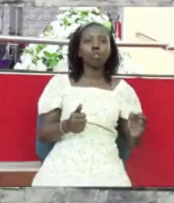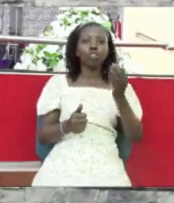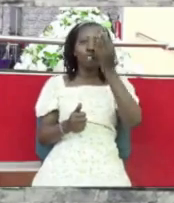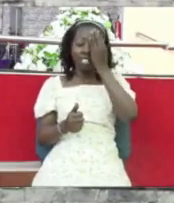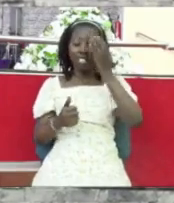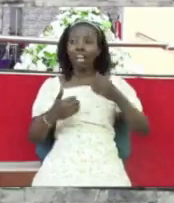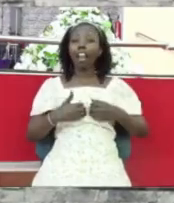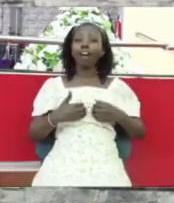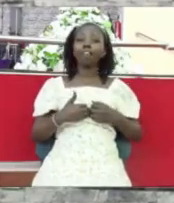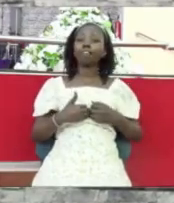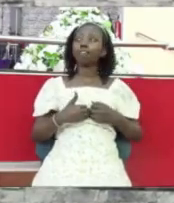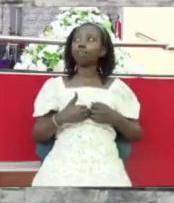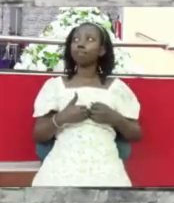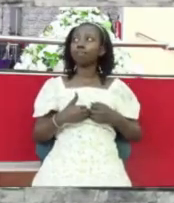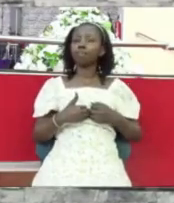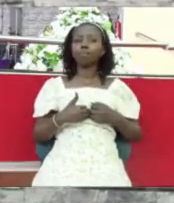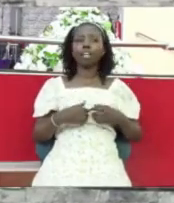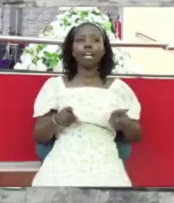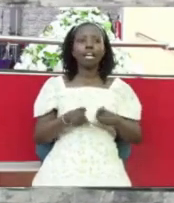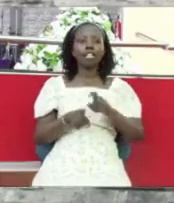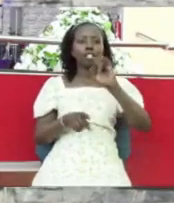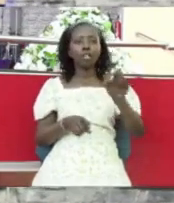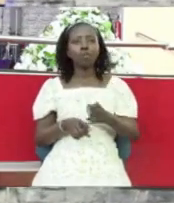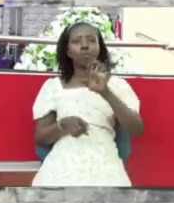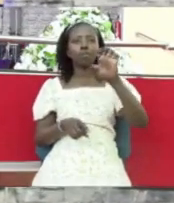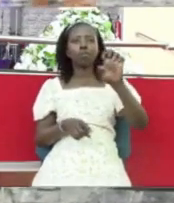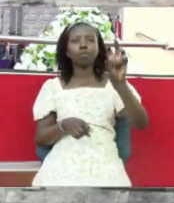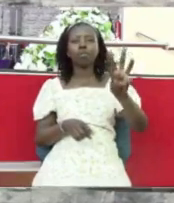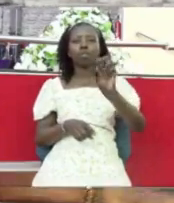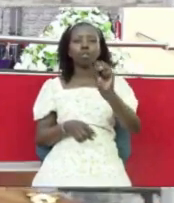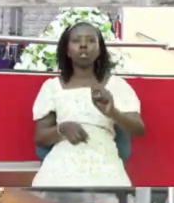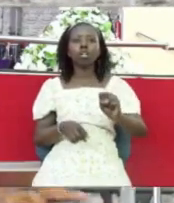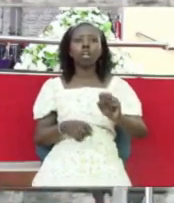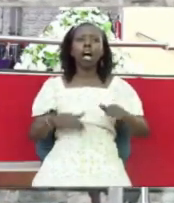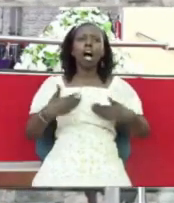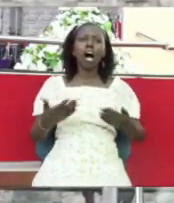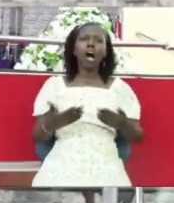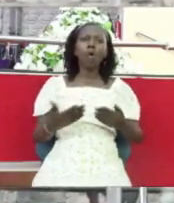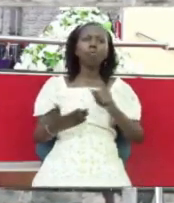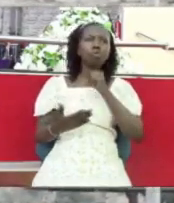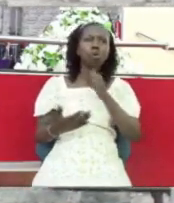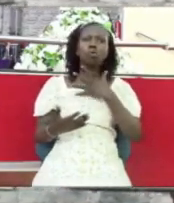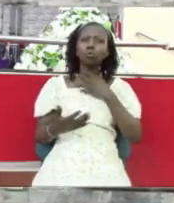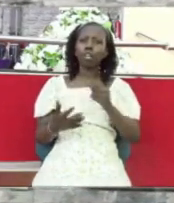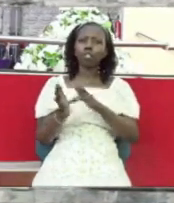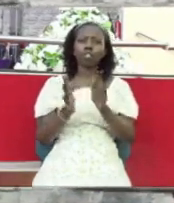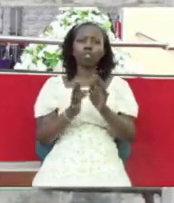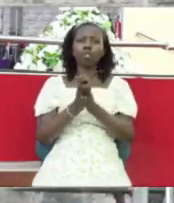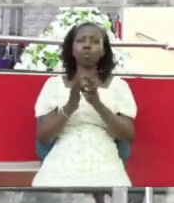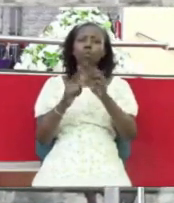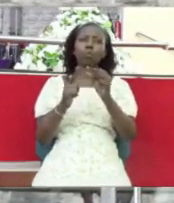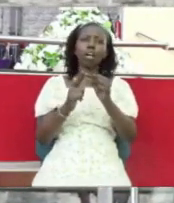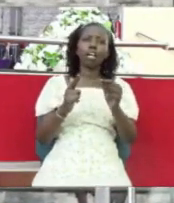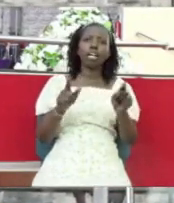ambapo kulikuwa na watoto wa Israeli. Or the Jews as it were. Wayahudi wasikufu. The way they rejected the message. Vile walikataa neno la Mungu. And then you and